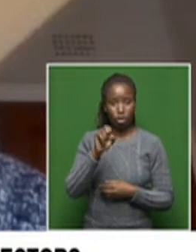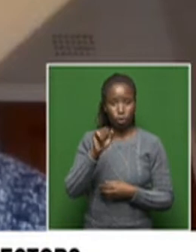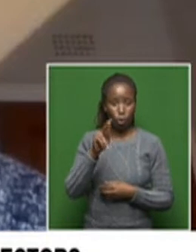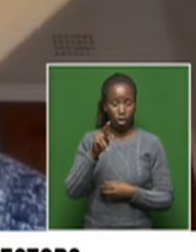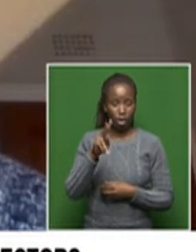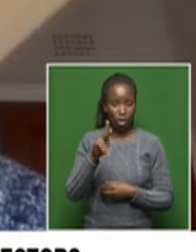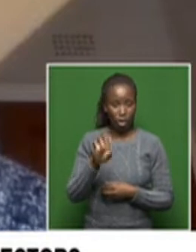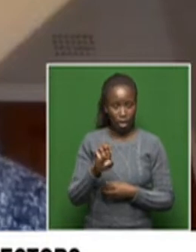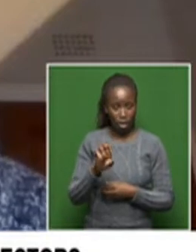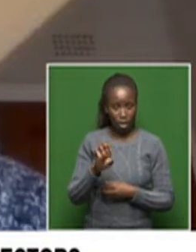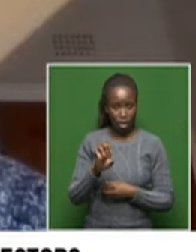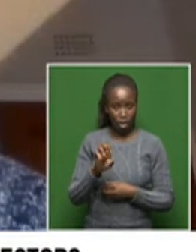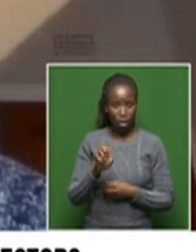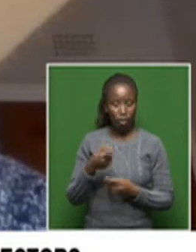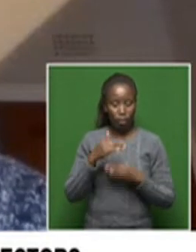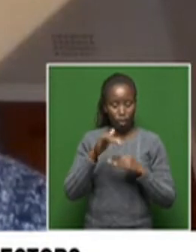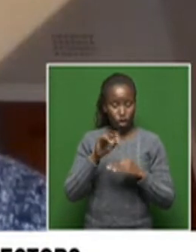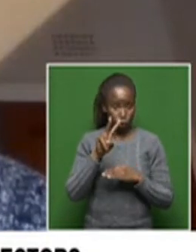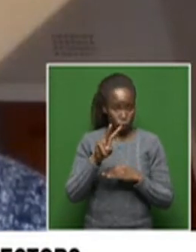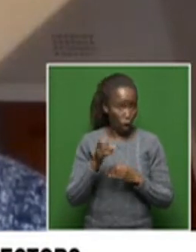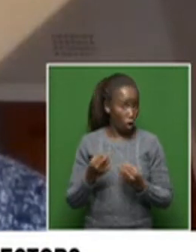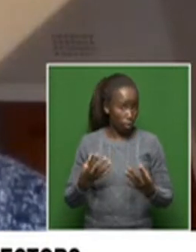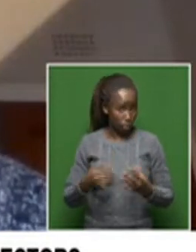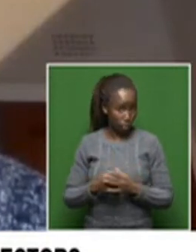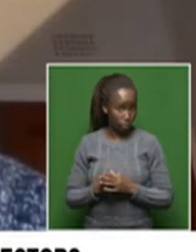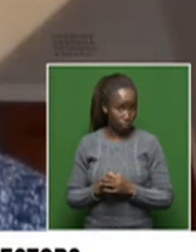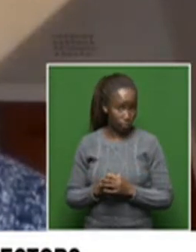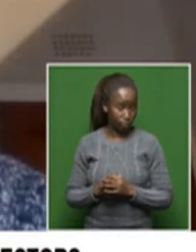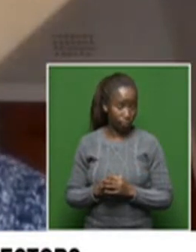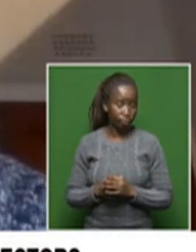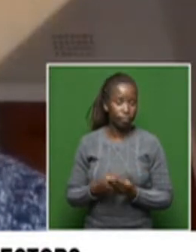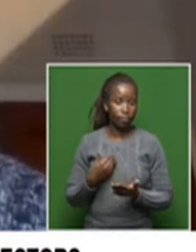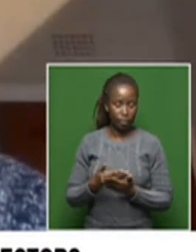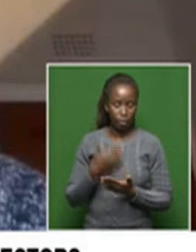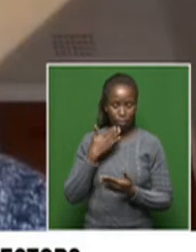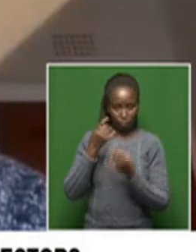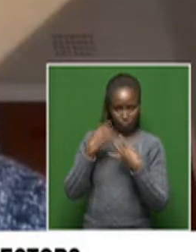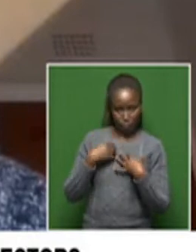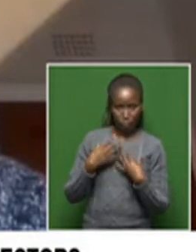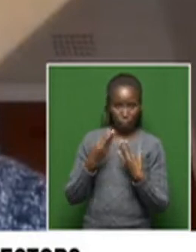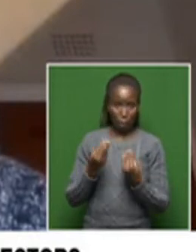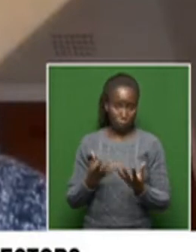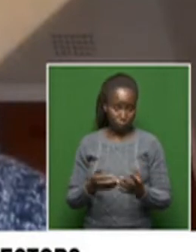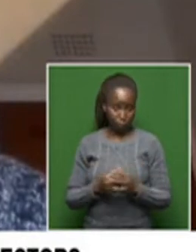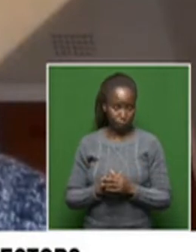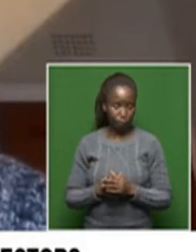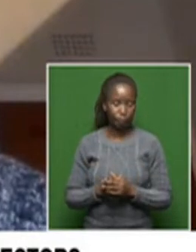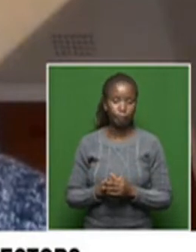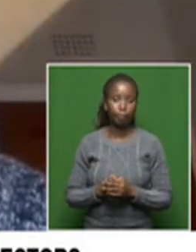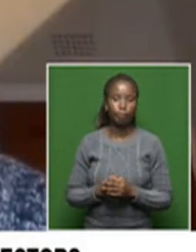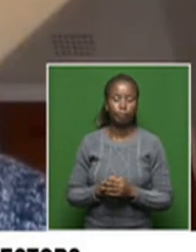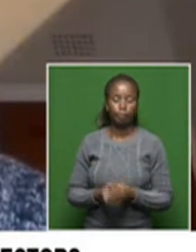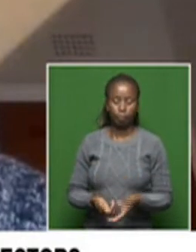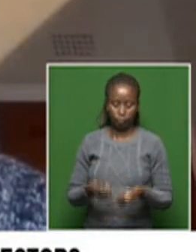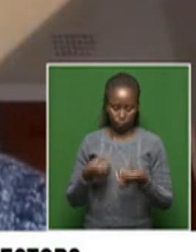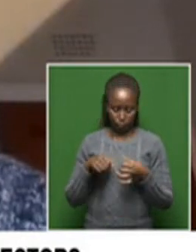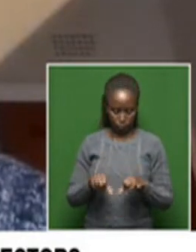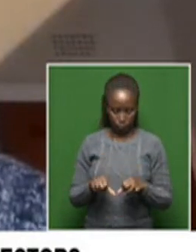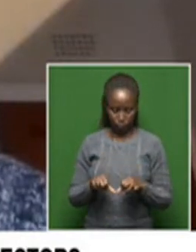since phase two began? If we have that data disaggregated, that would be great.